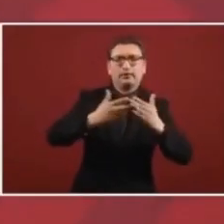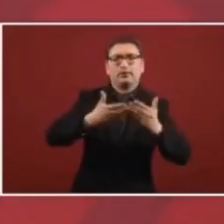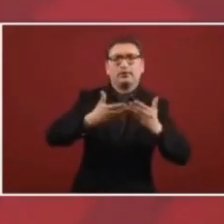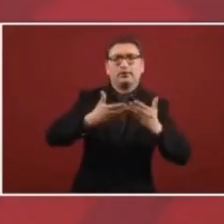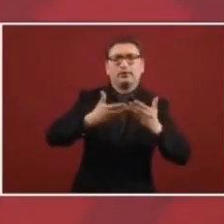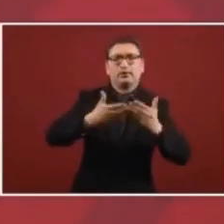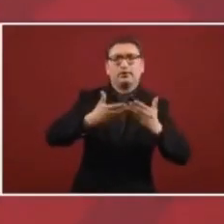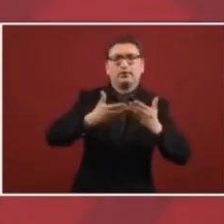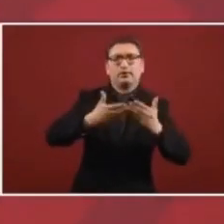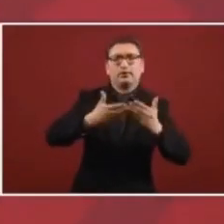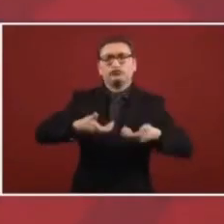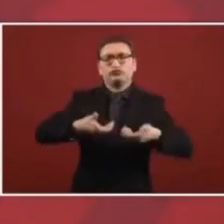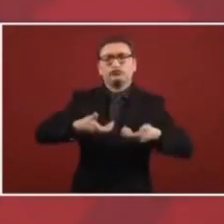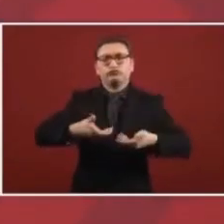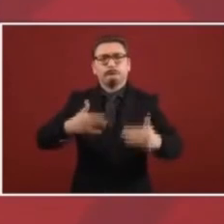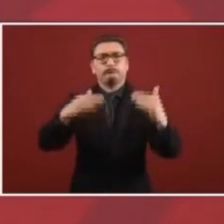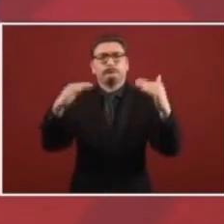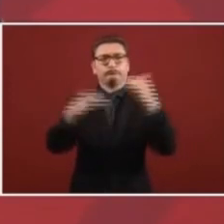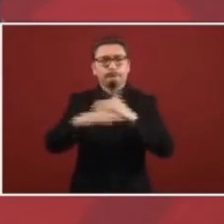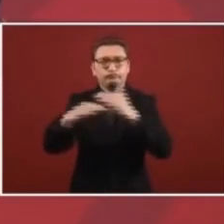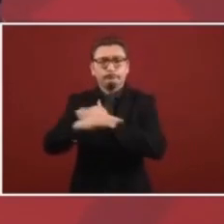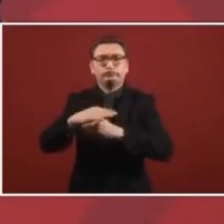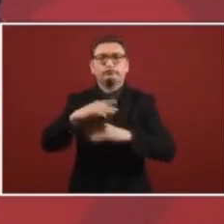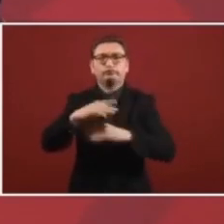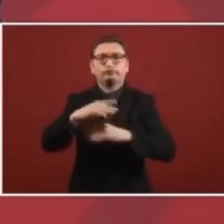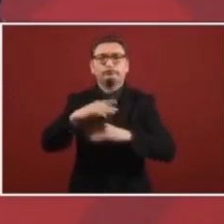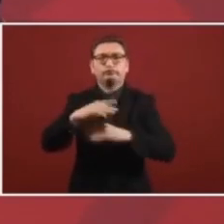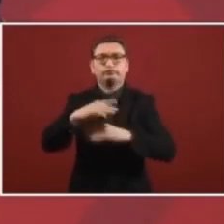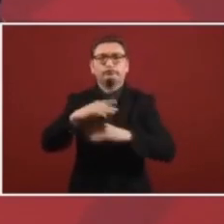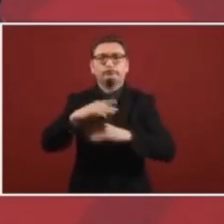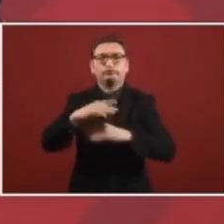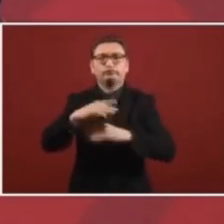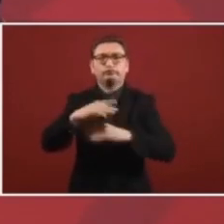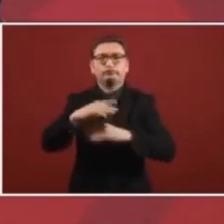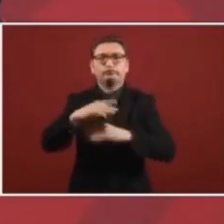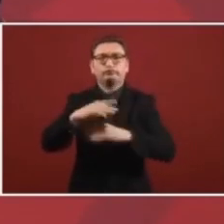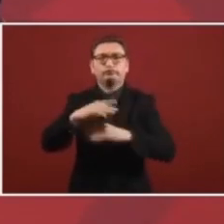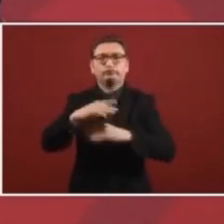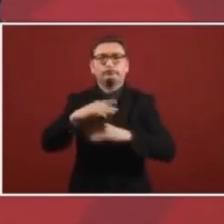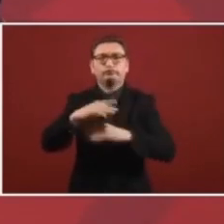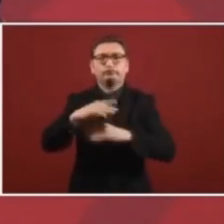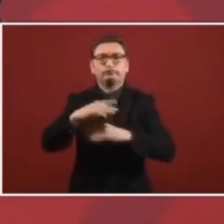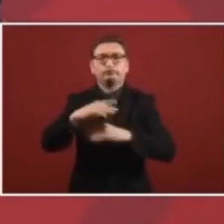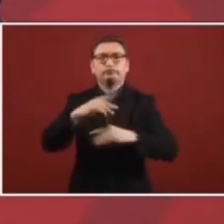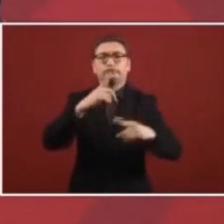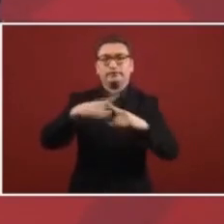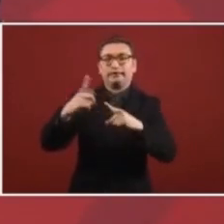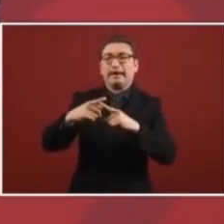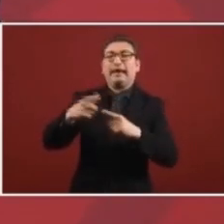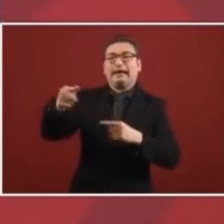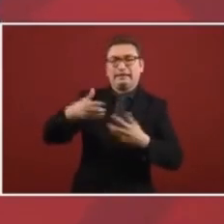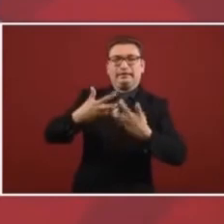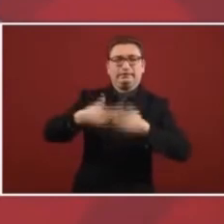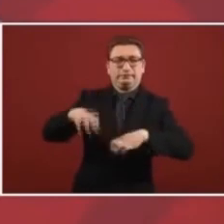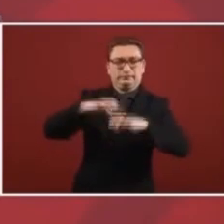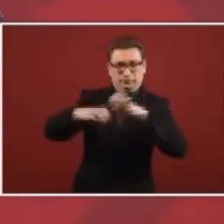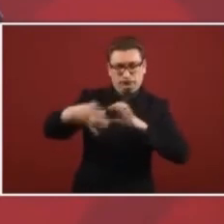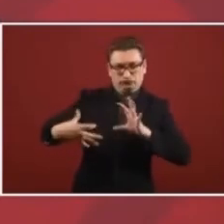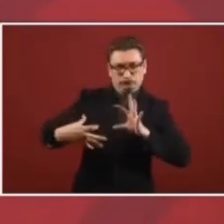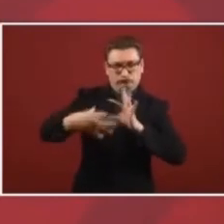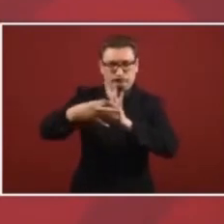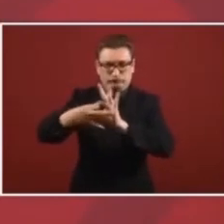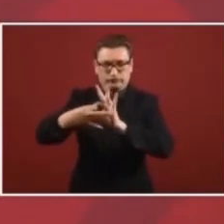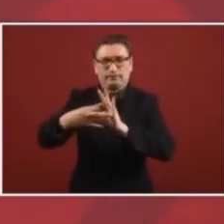obras and other works con la iniciativa privada, that are with private sectors. plan